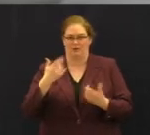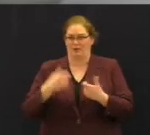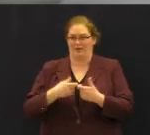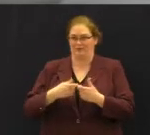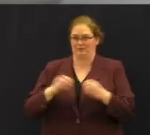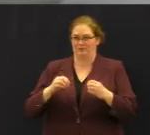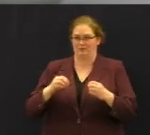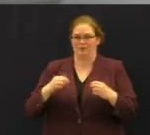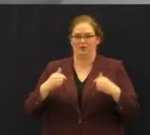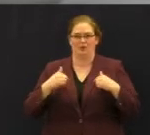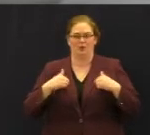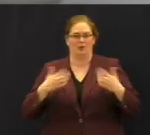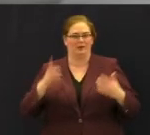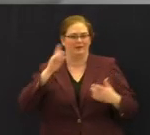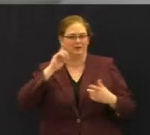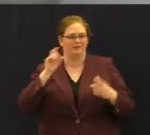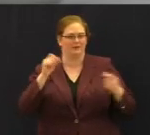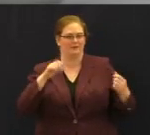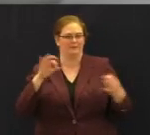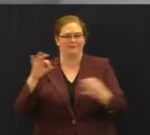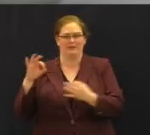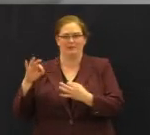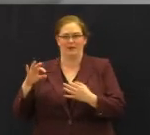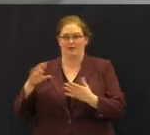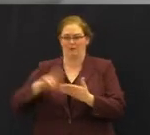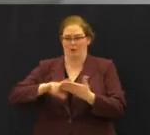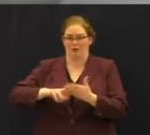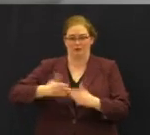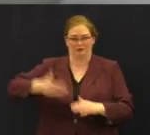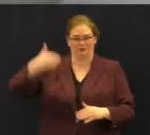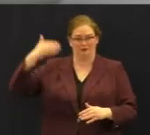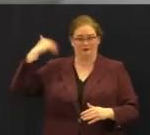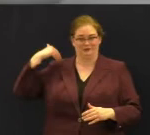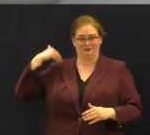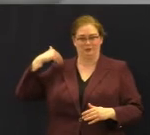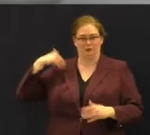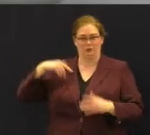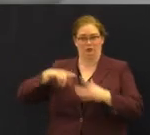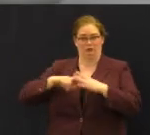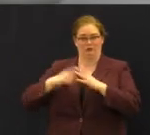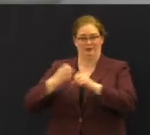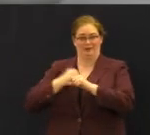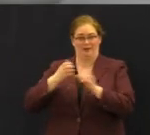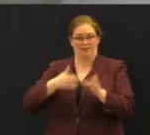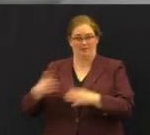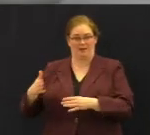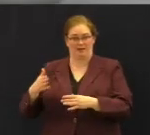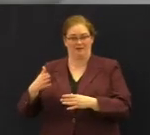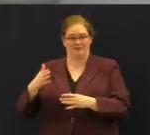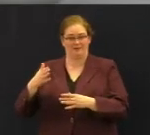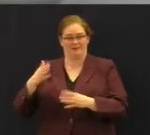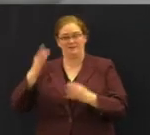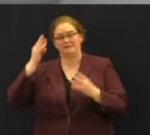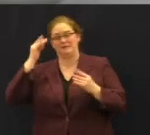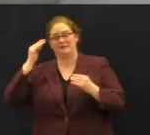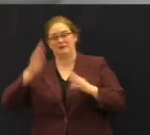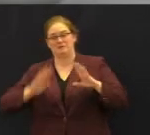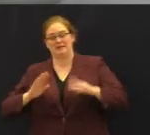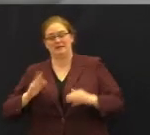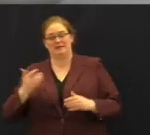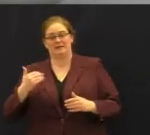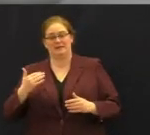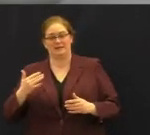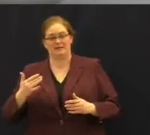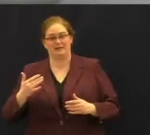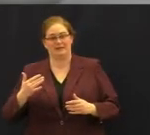were hearing some of the feedback from contractors that had originally received plans considering bidding it the first time around.